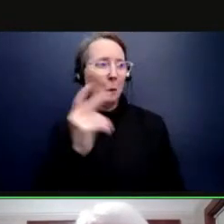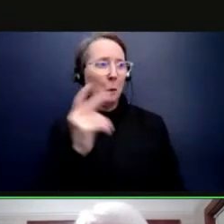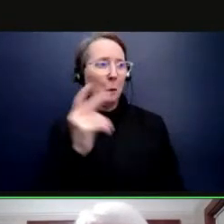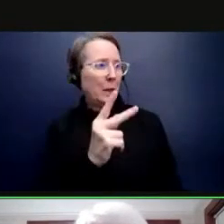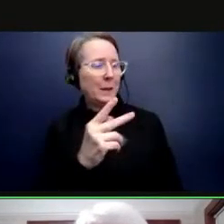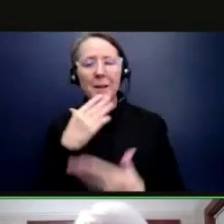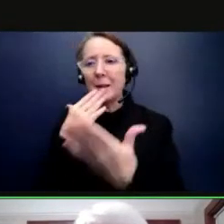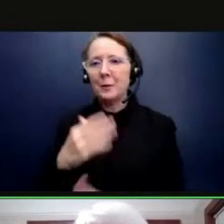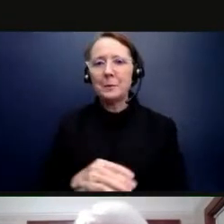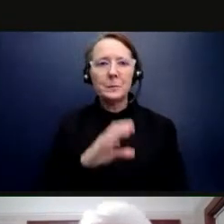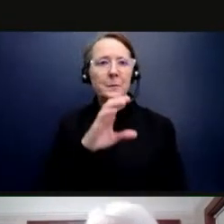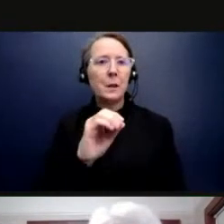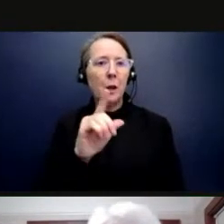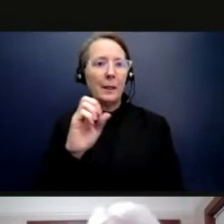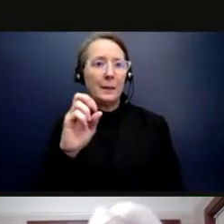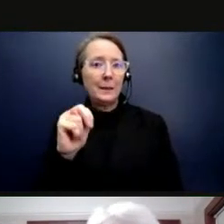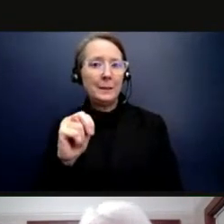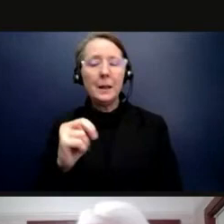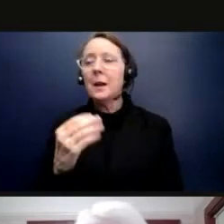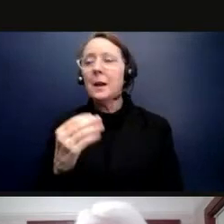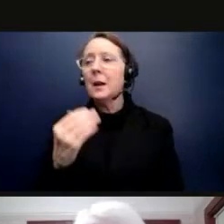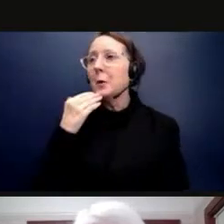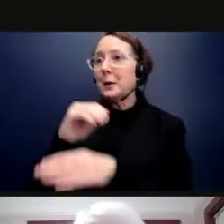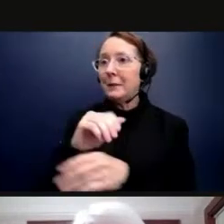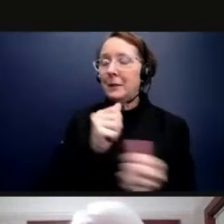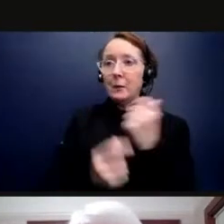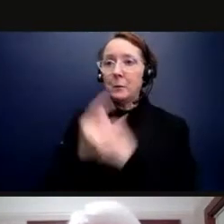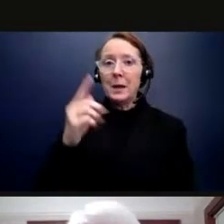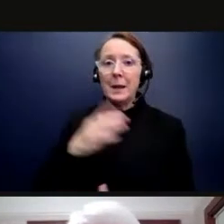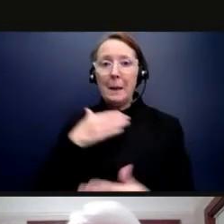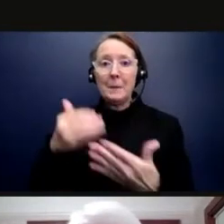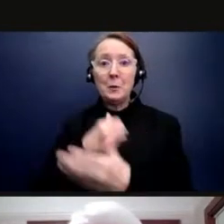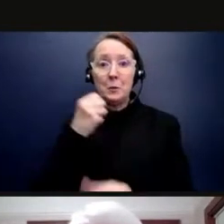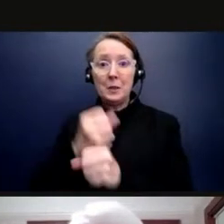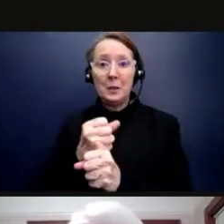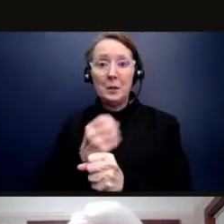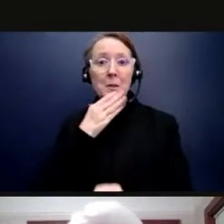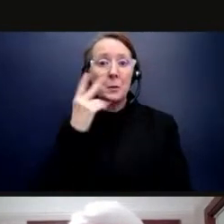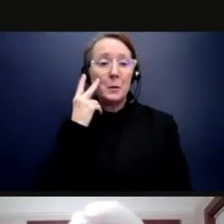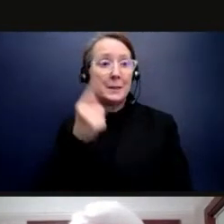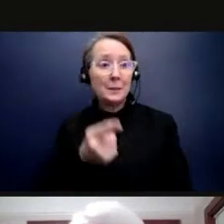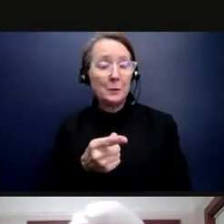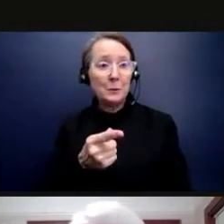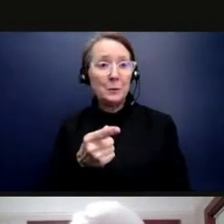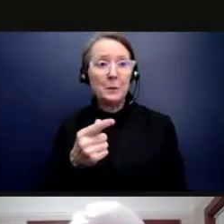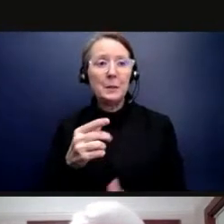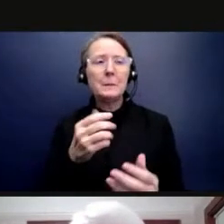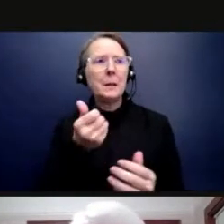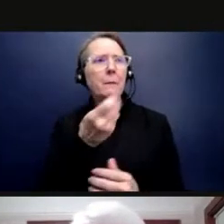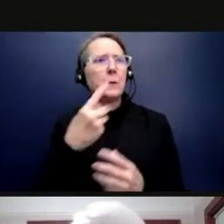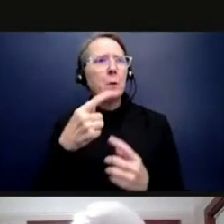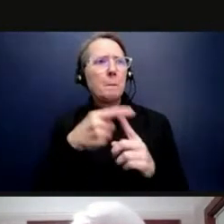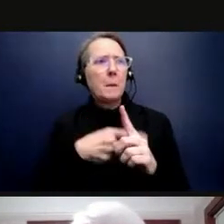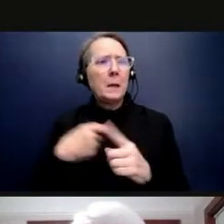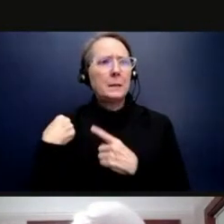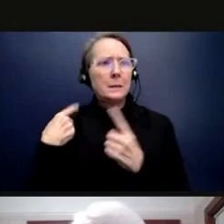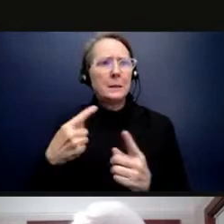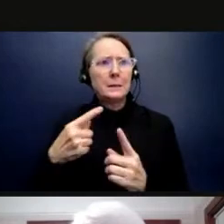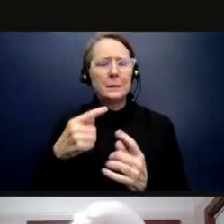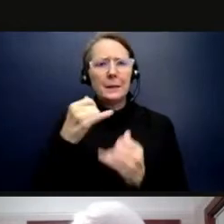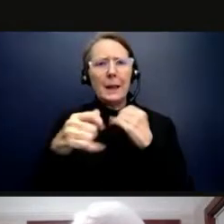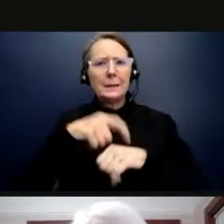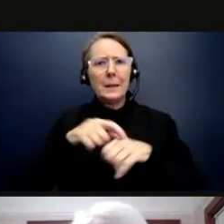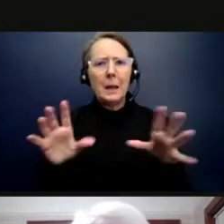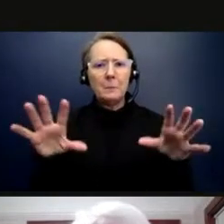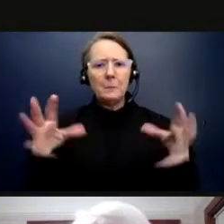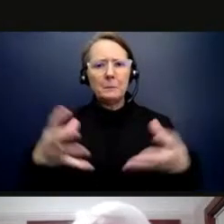Colleen? All right, good evening, everyone. Happy New Year. It's good to see you. It's been a couple of months since our last work session.